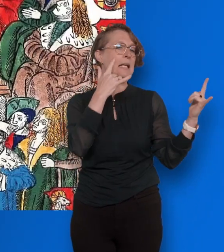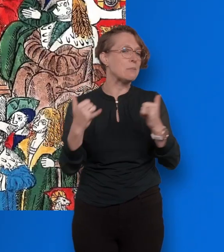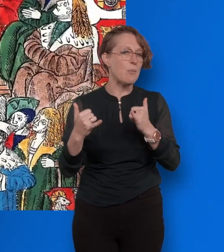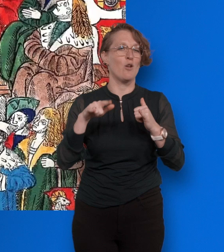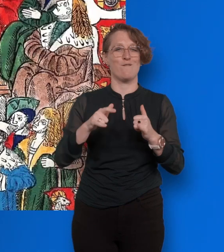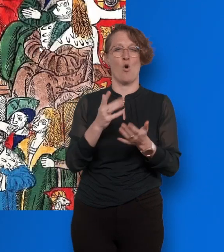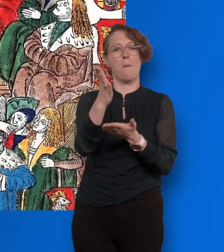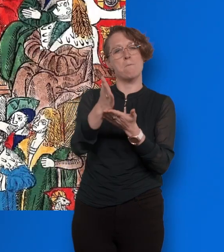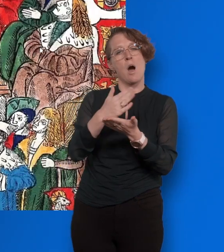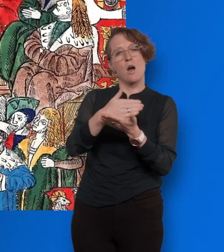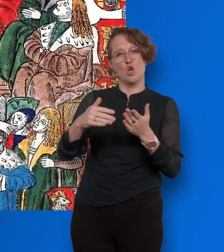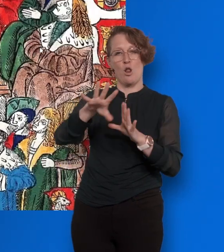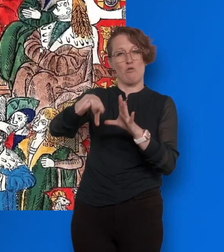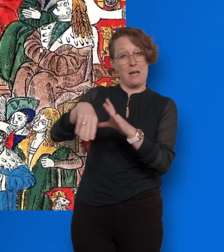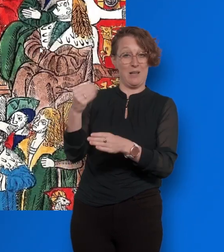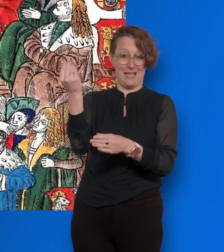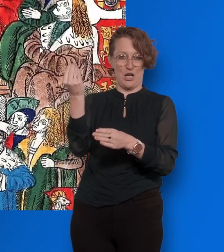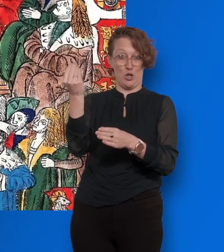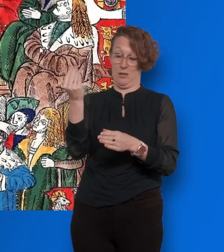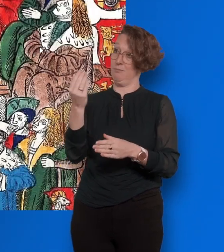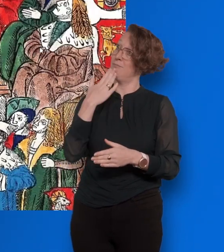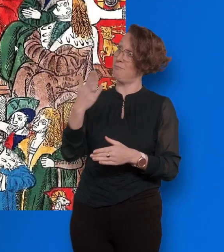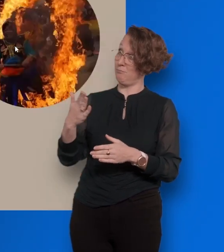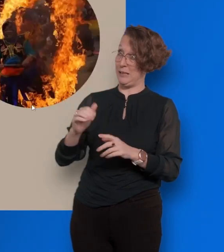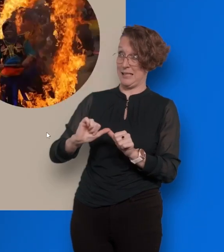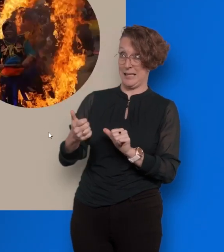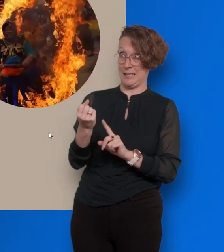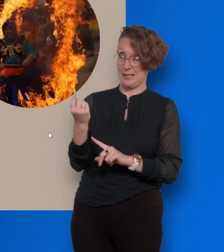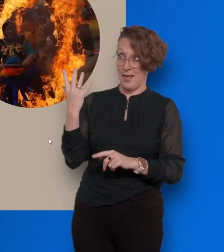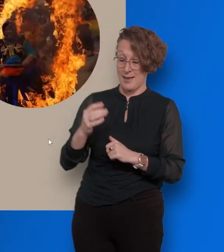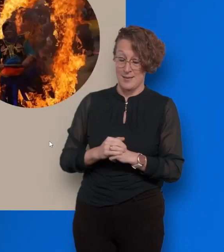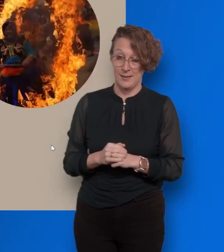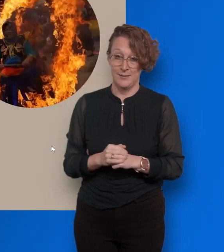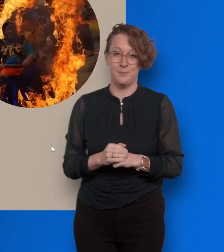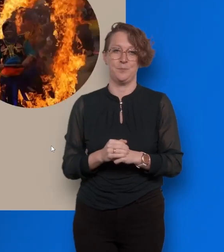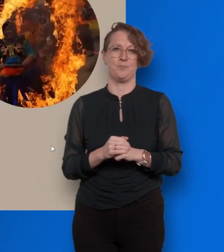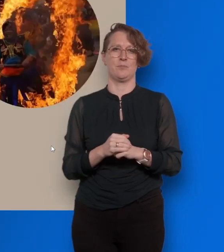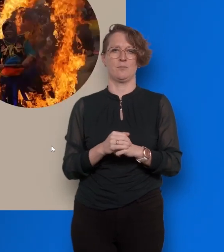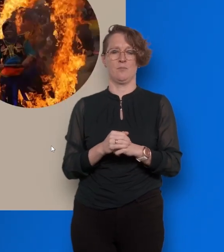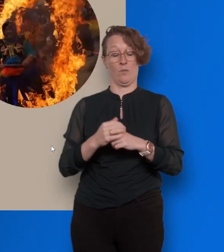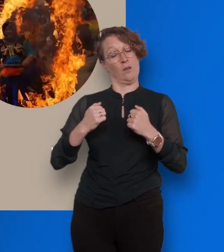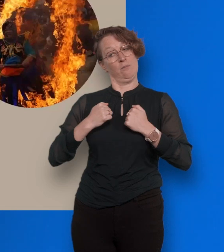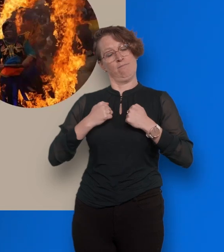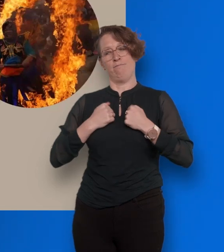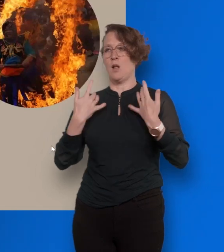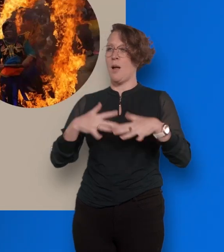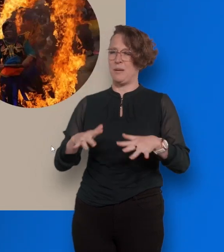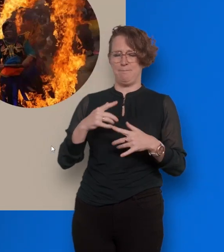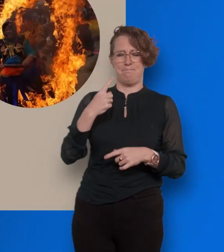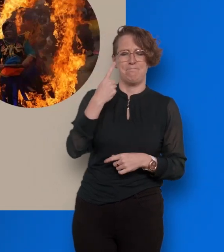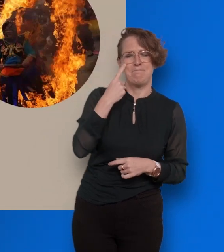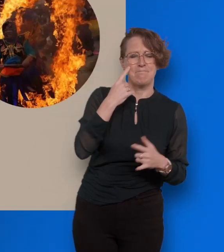partial randomisation. If you can go on to the next slide. We've been experimenting with